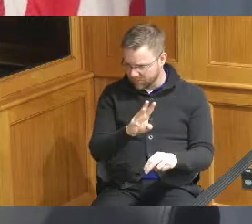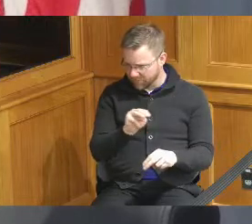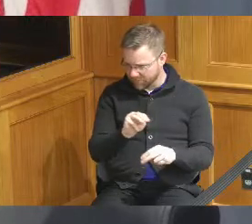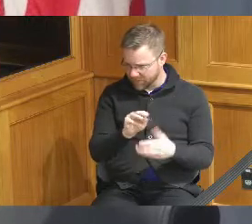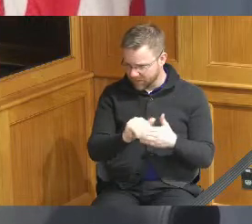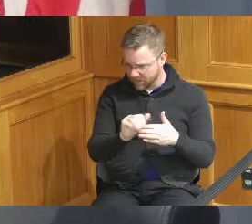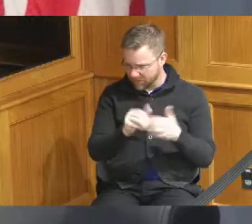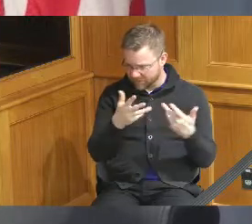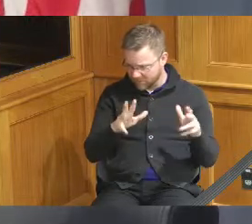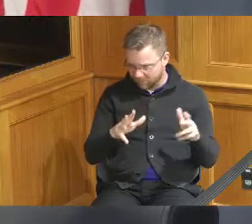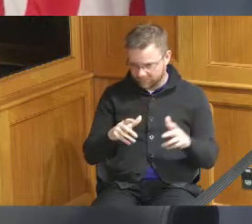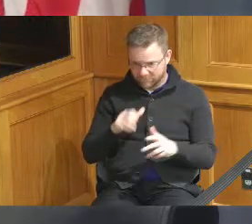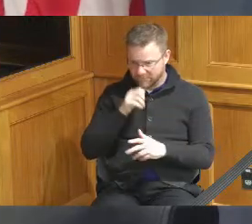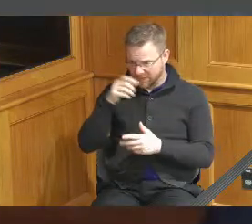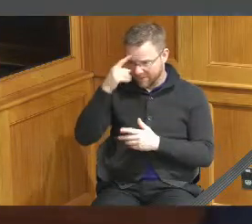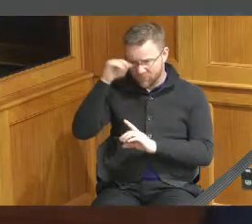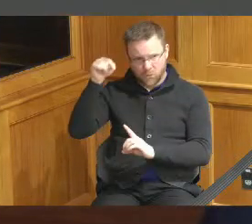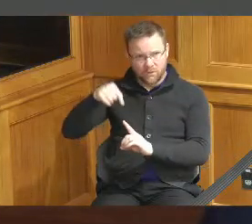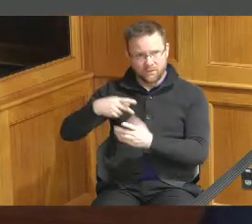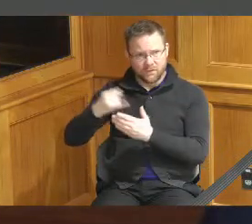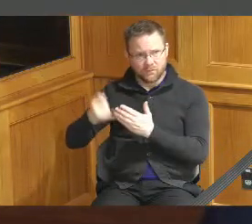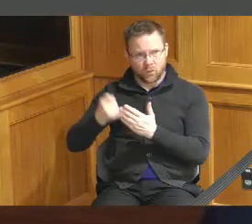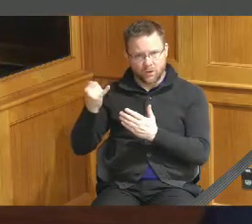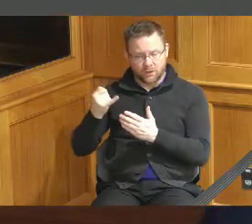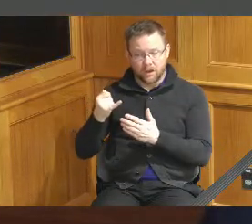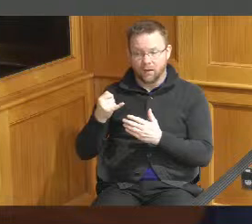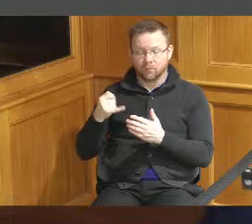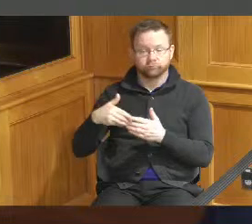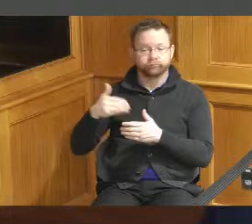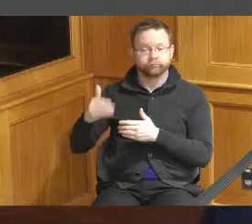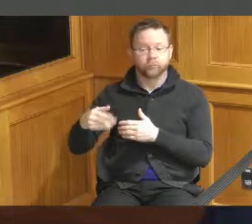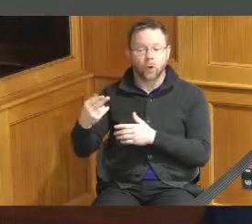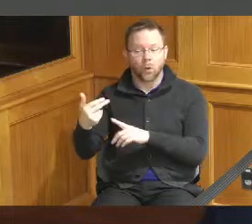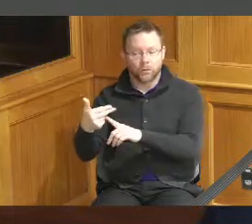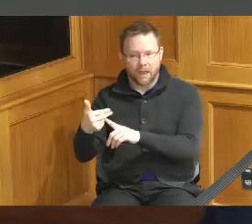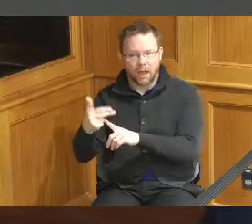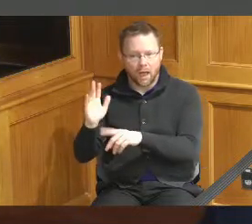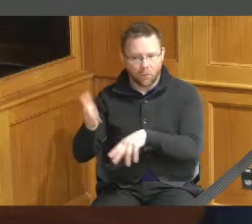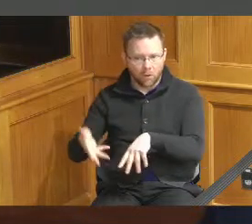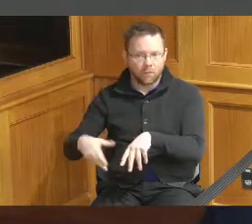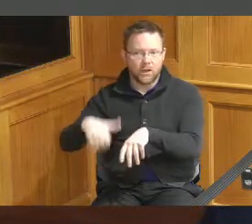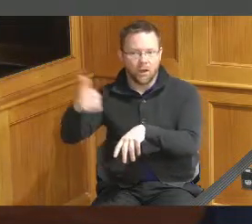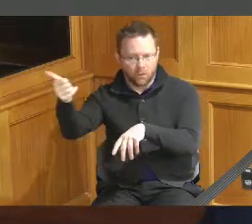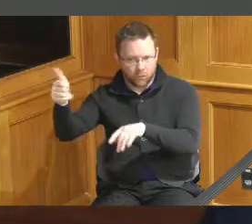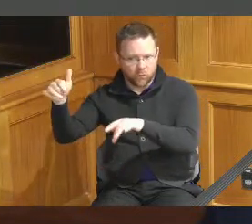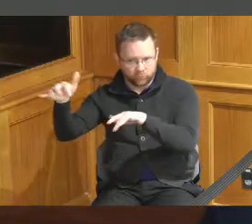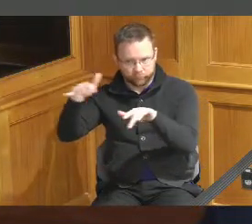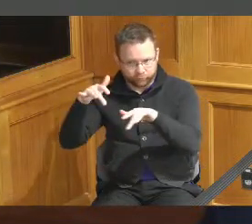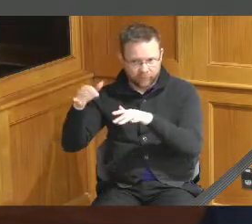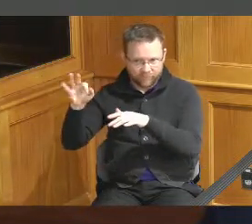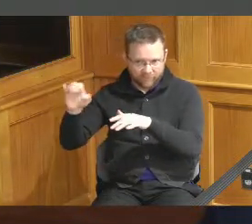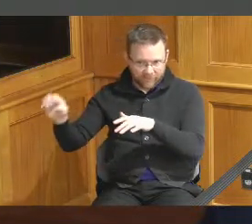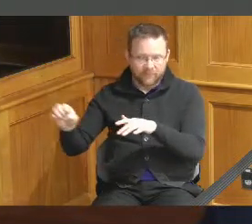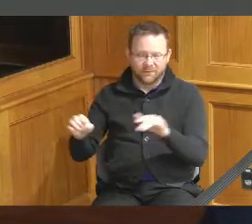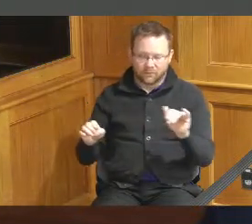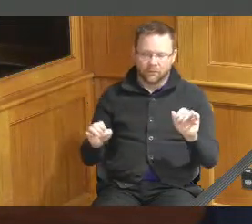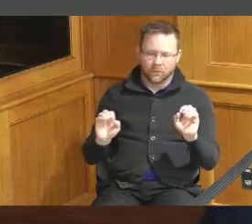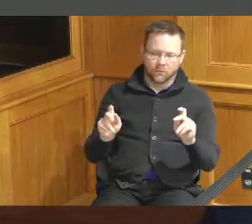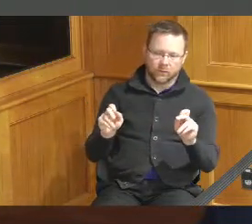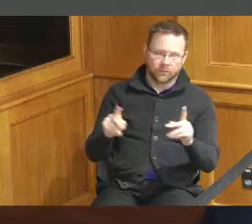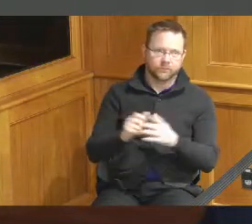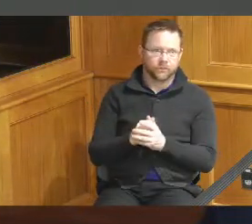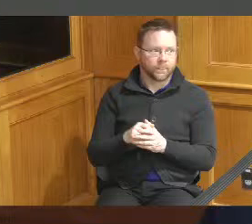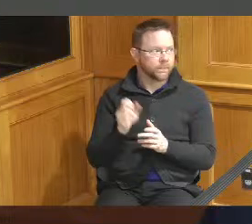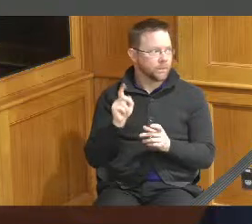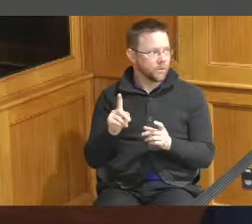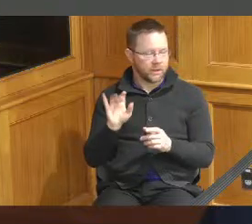million? Not for this particular project. Now, as we move forward with the hotel. The hotel would be another fee potentially. Okay.